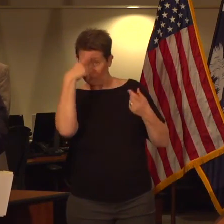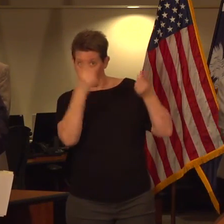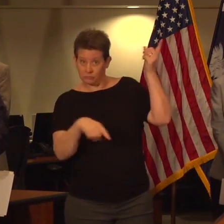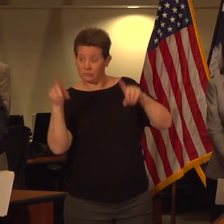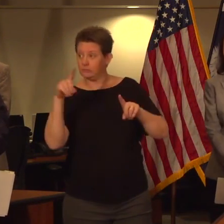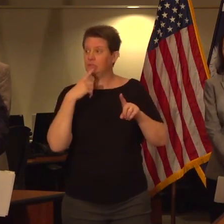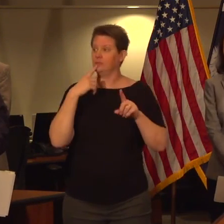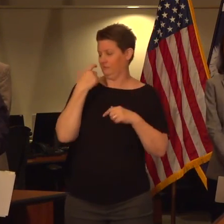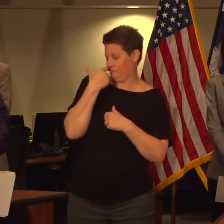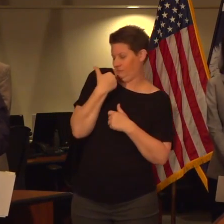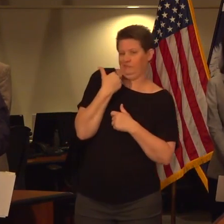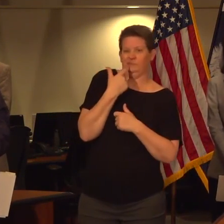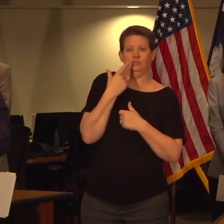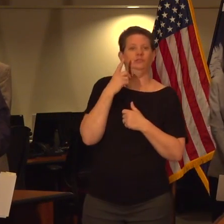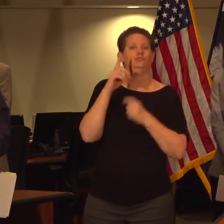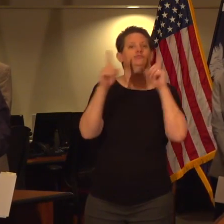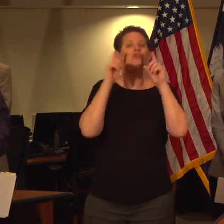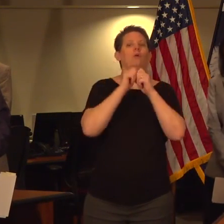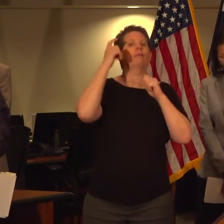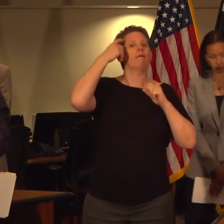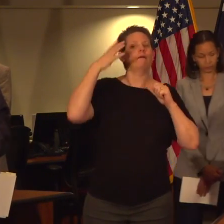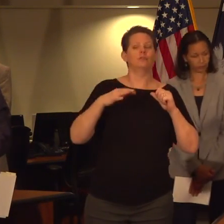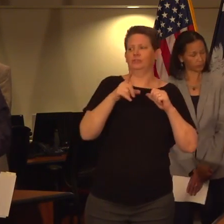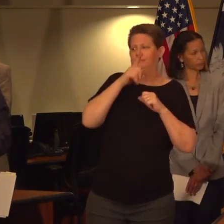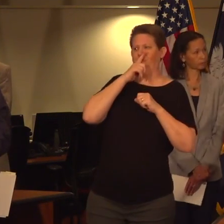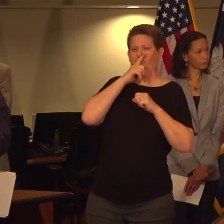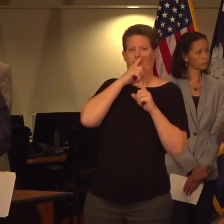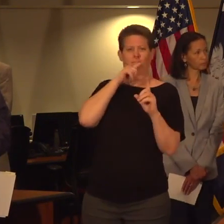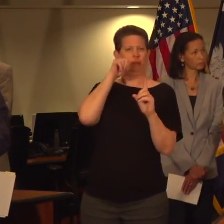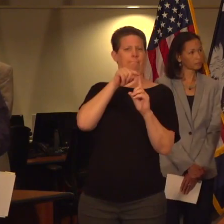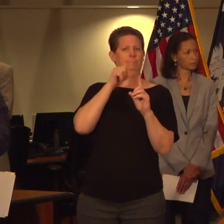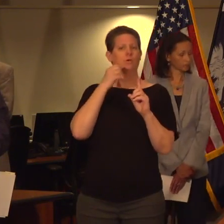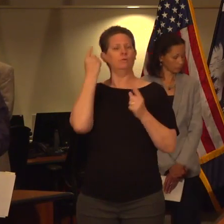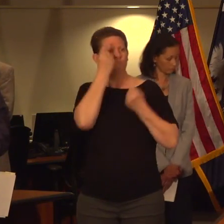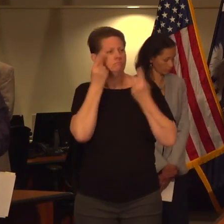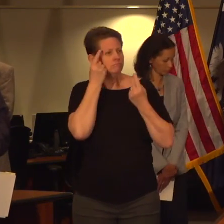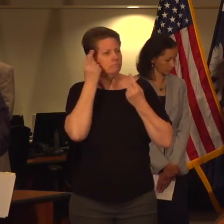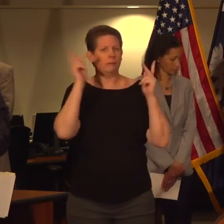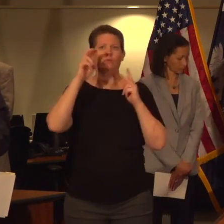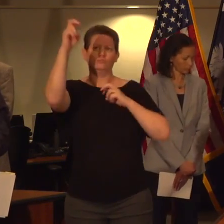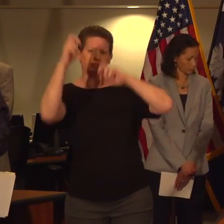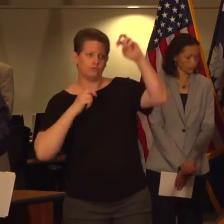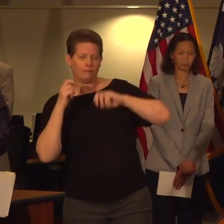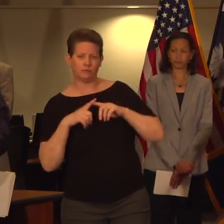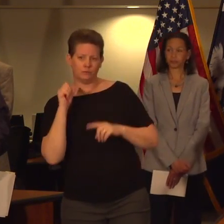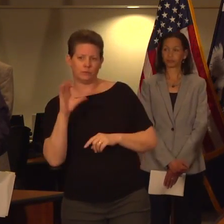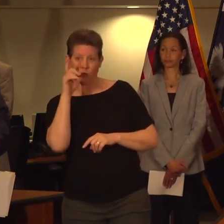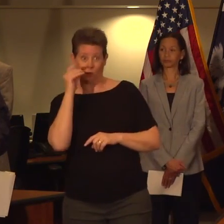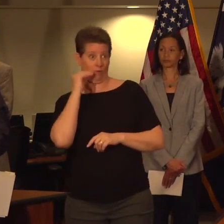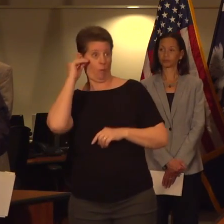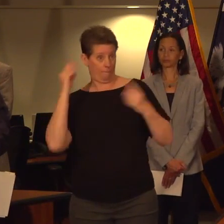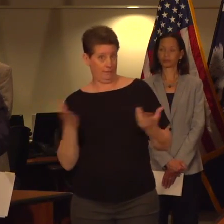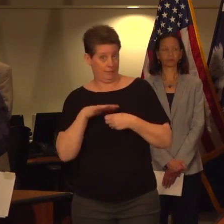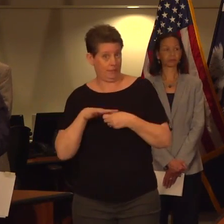mentioned or tweeted over the weekend that you talk with governors and you didn't mention him? So just want to know about people even traveling to South Carolina who have homes